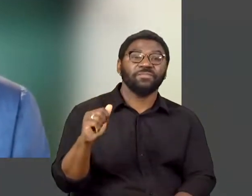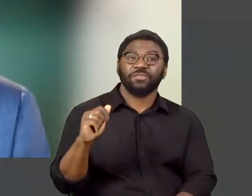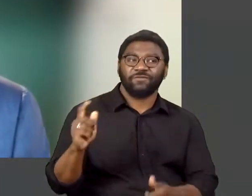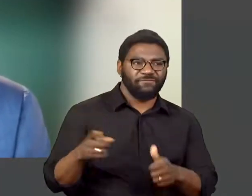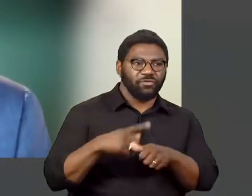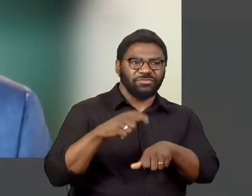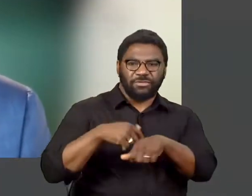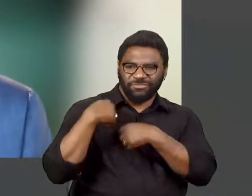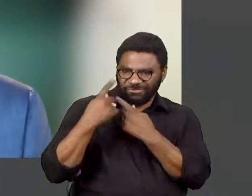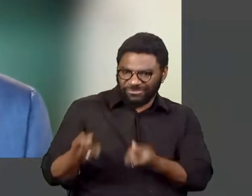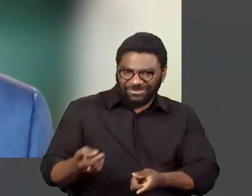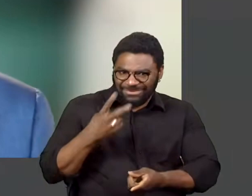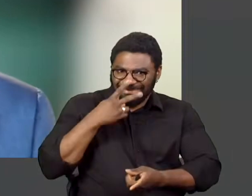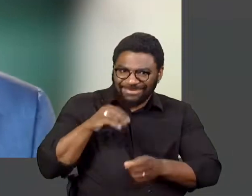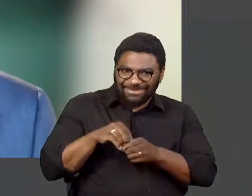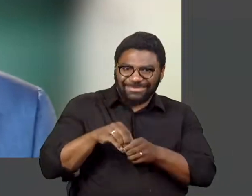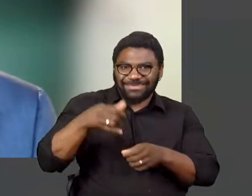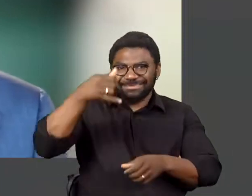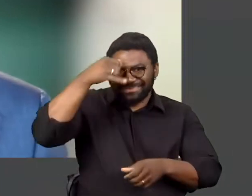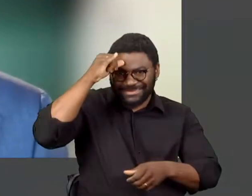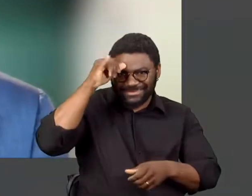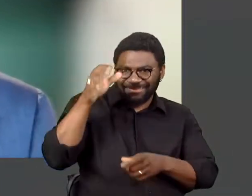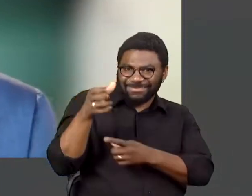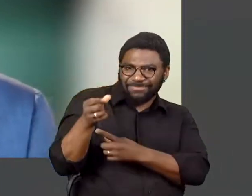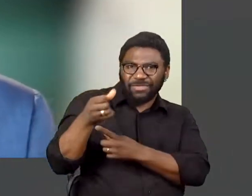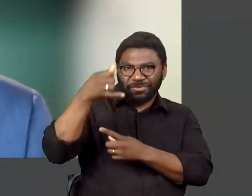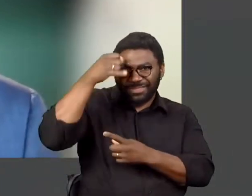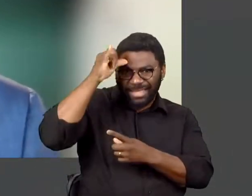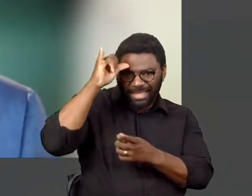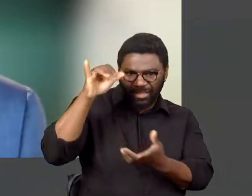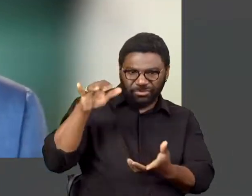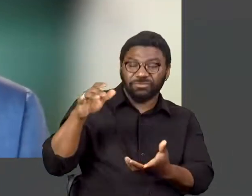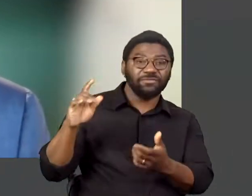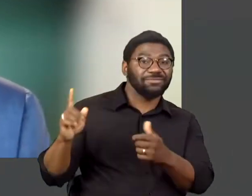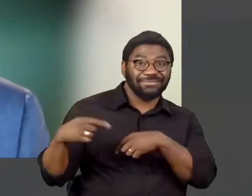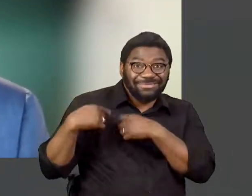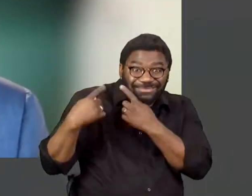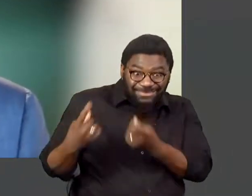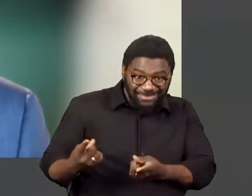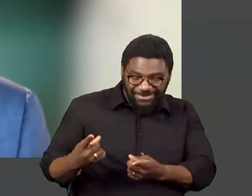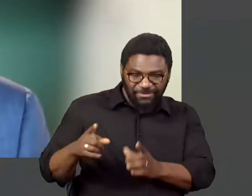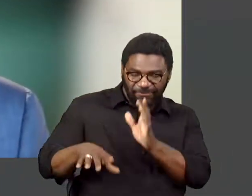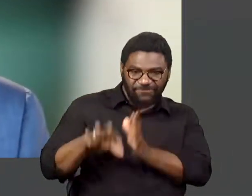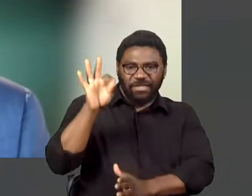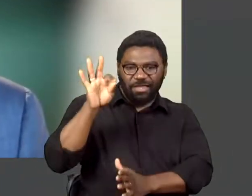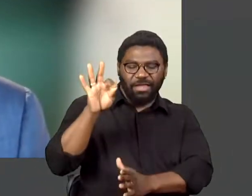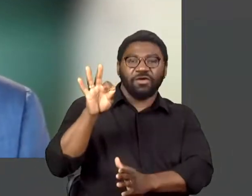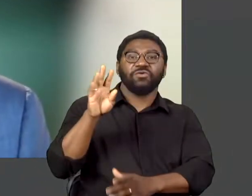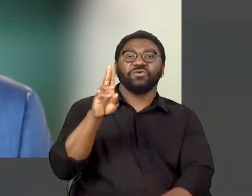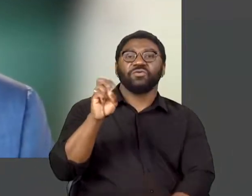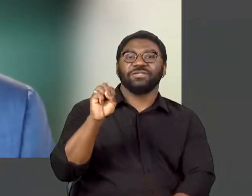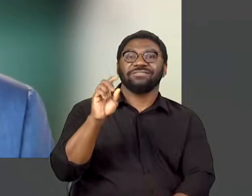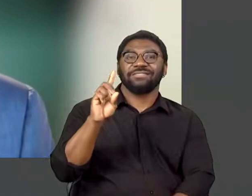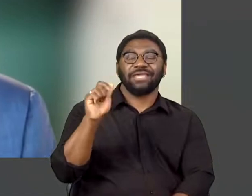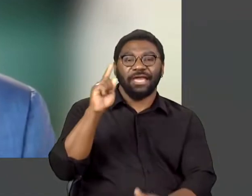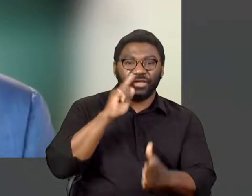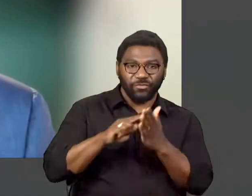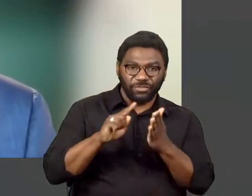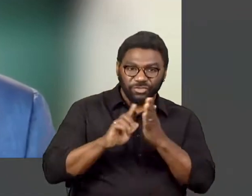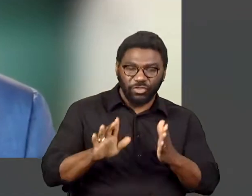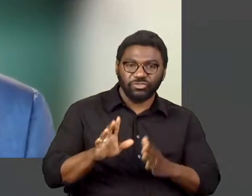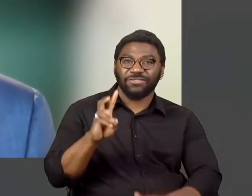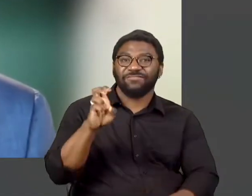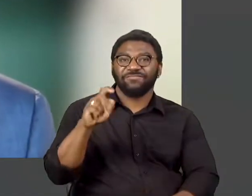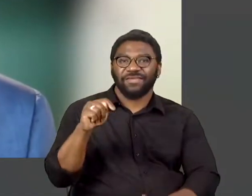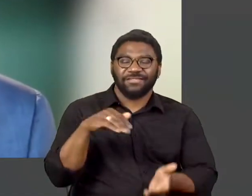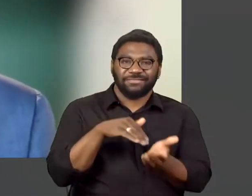H5N1 in dairy cows. Since that initial detection, USDA researchers, veterinarians in the field, and dairy